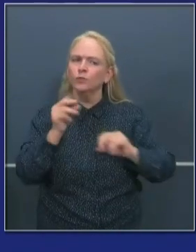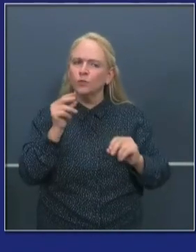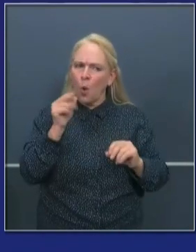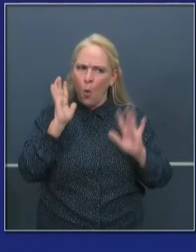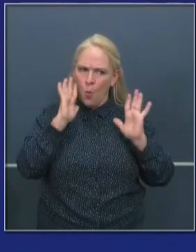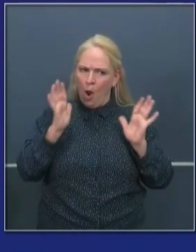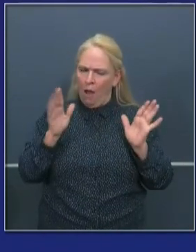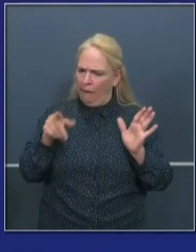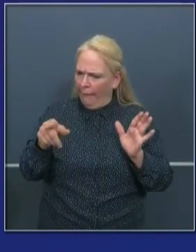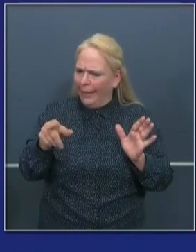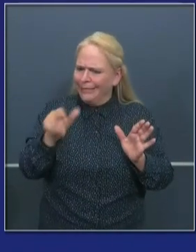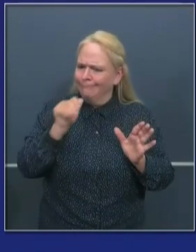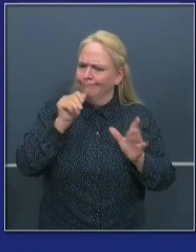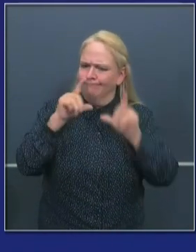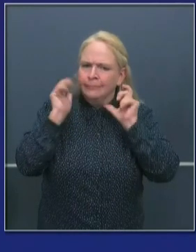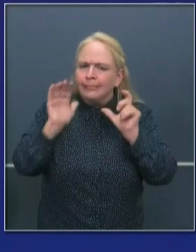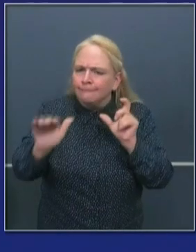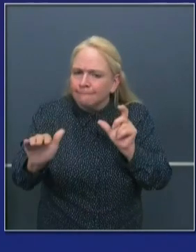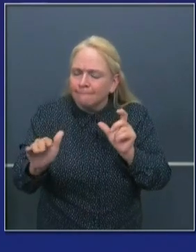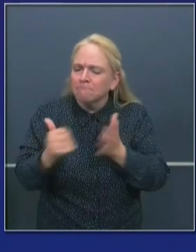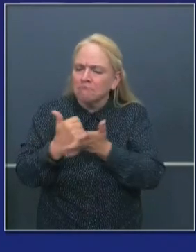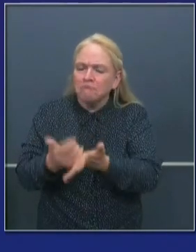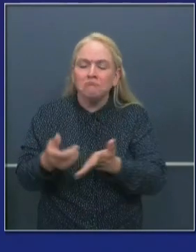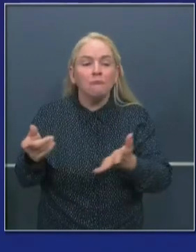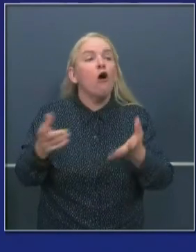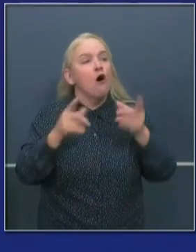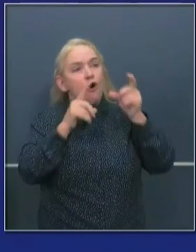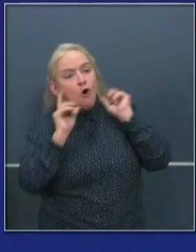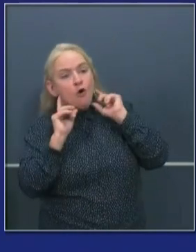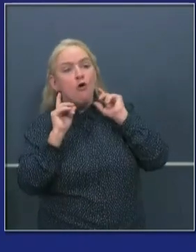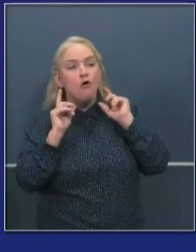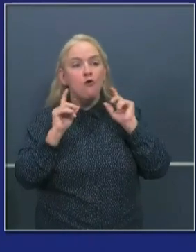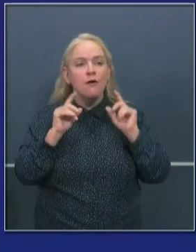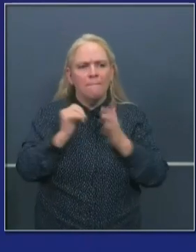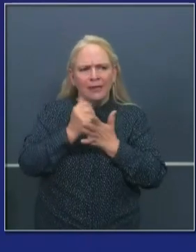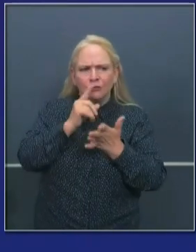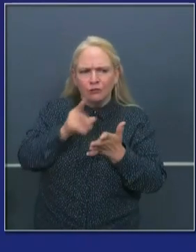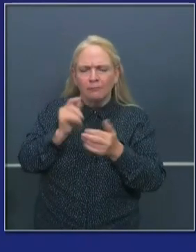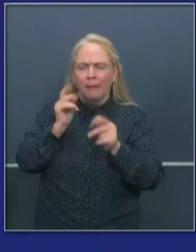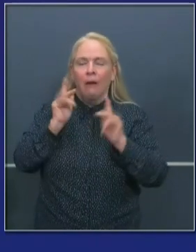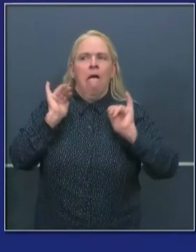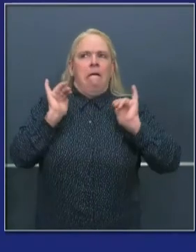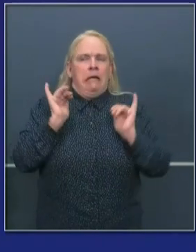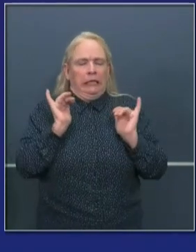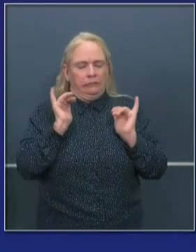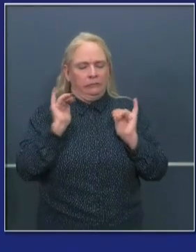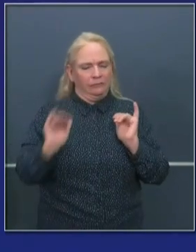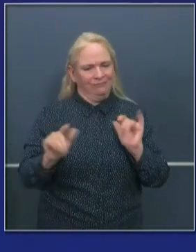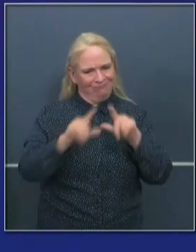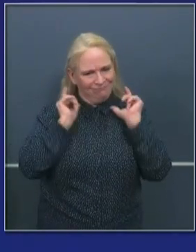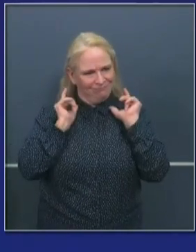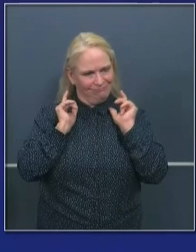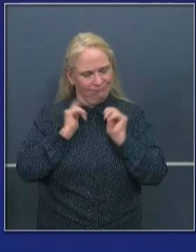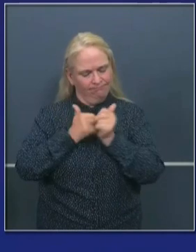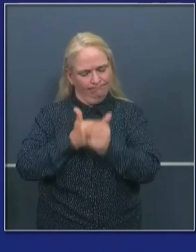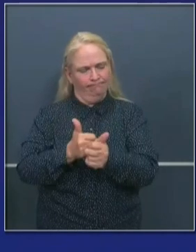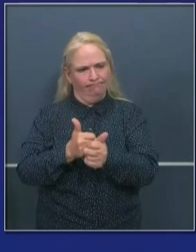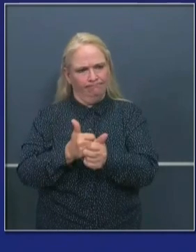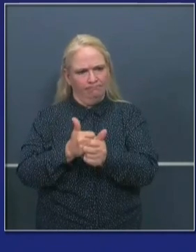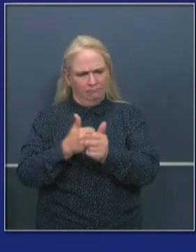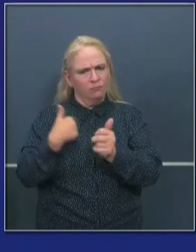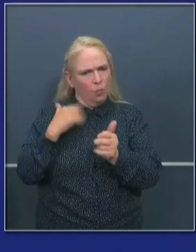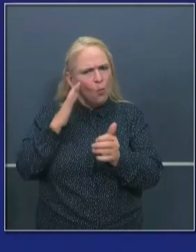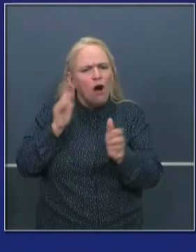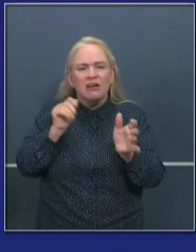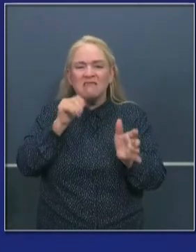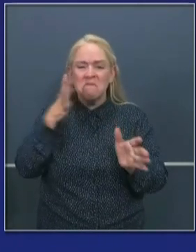first to help enforce all of these efforts, again, because the seriousness of we take right related to the